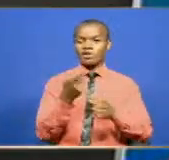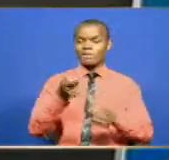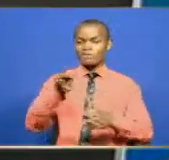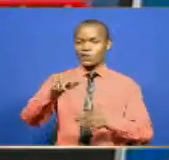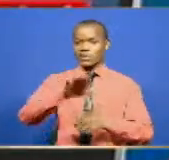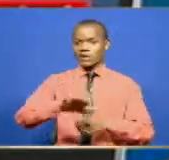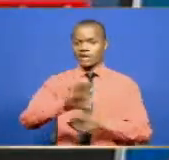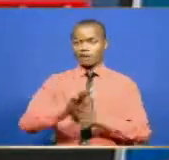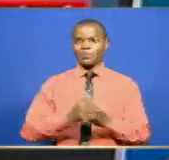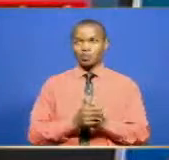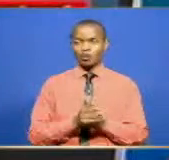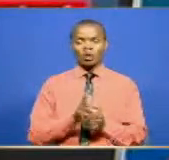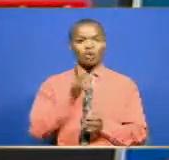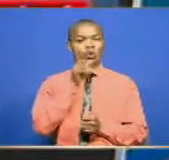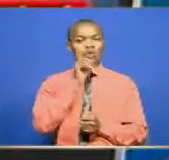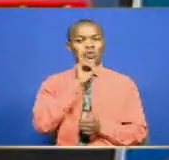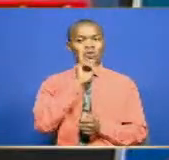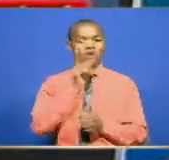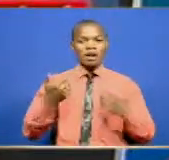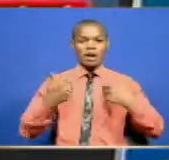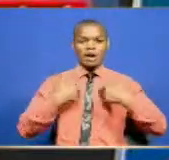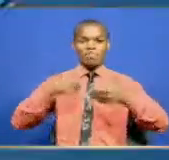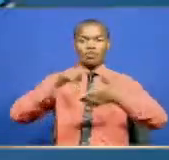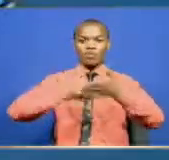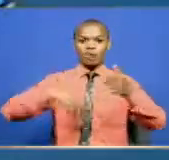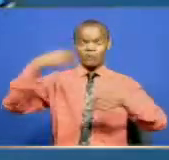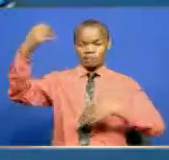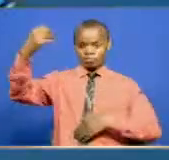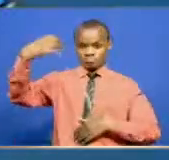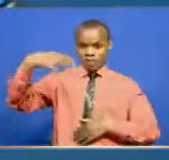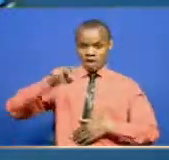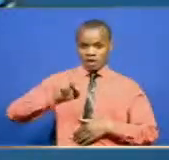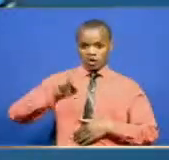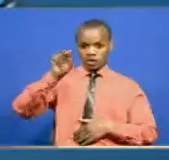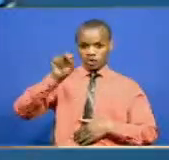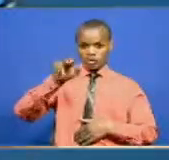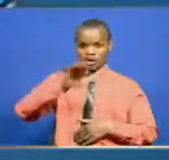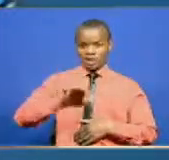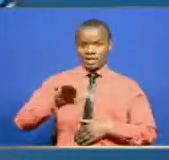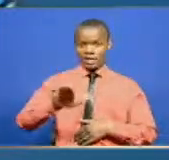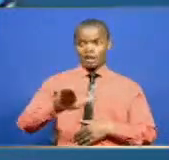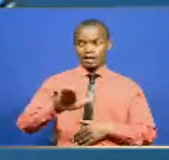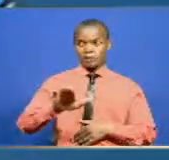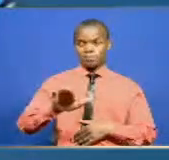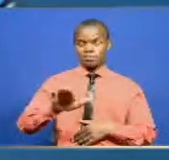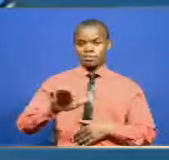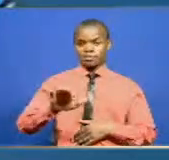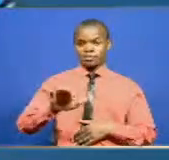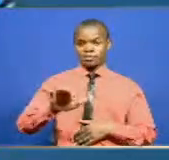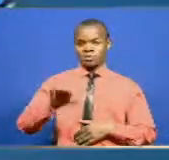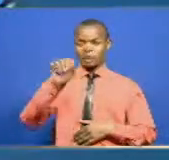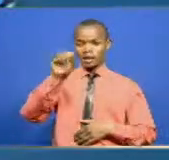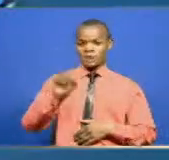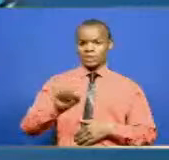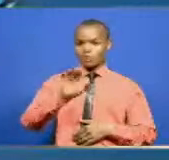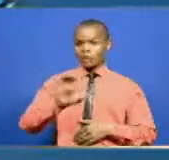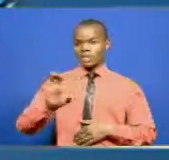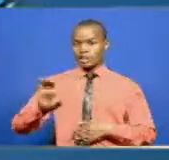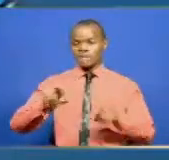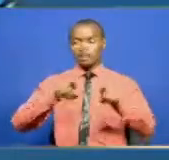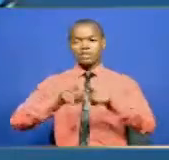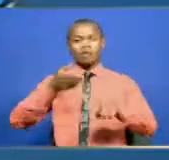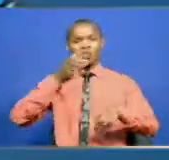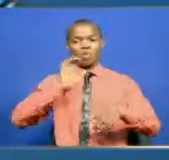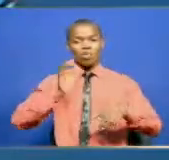places. Tomorrow, as I mentioned earlier, it will be sunny right from the northern parts of the country to the coastal strip, southeastern lowlands, the Lake Basin